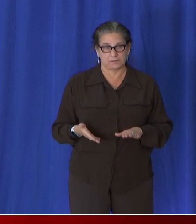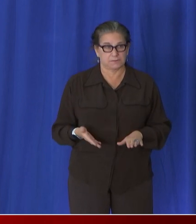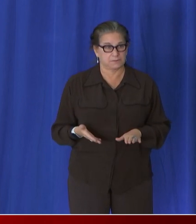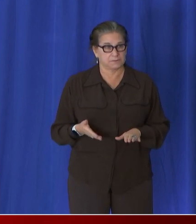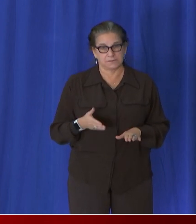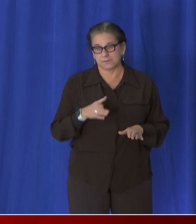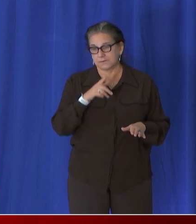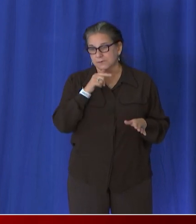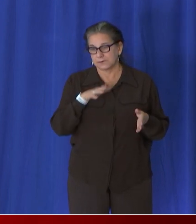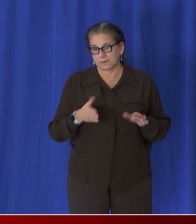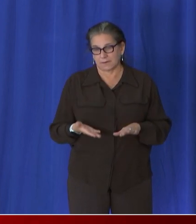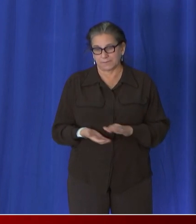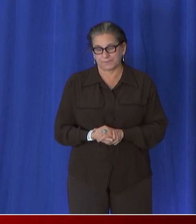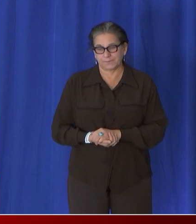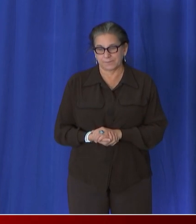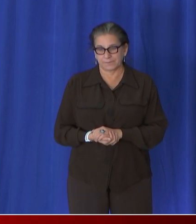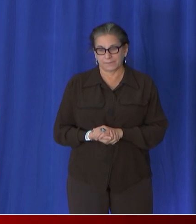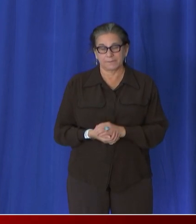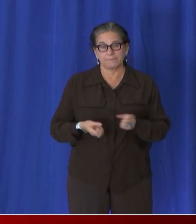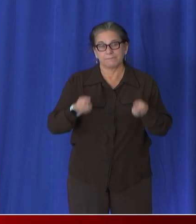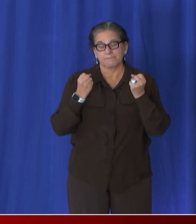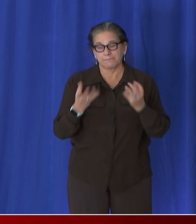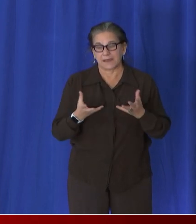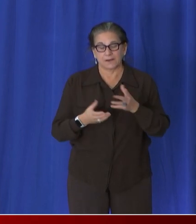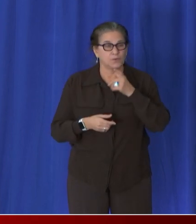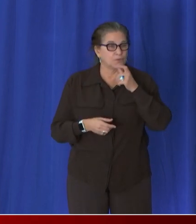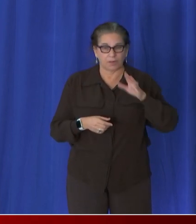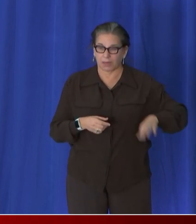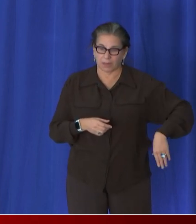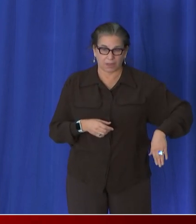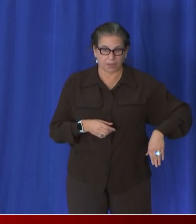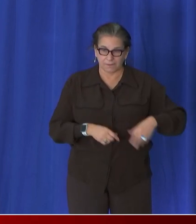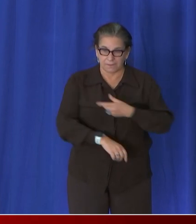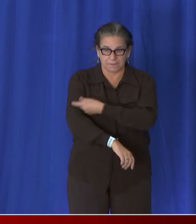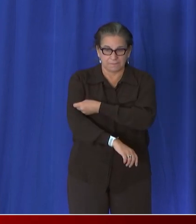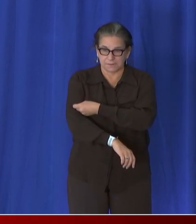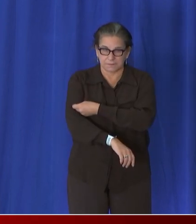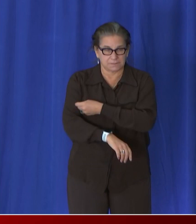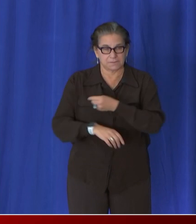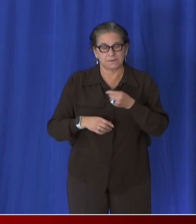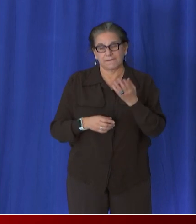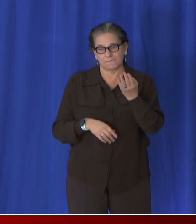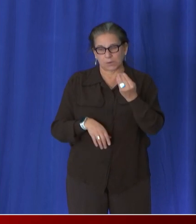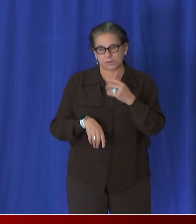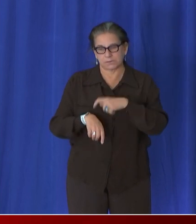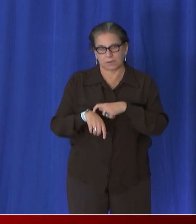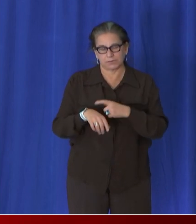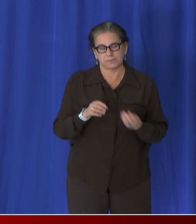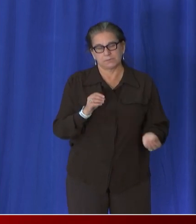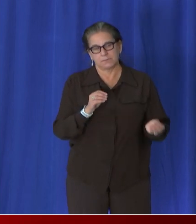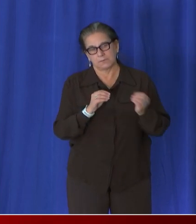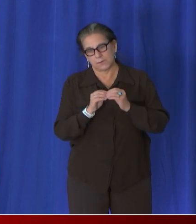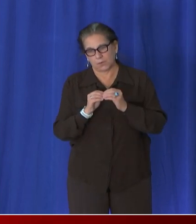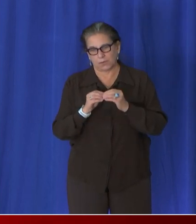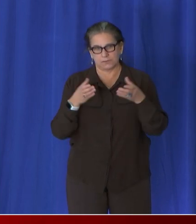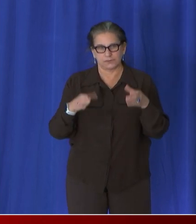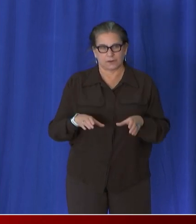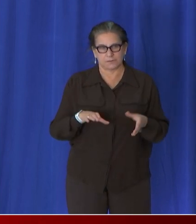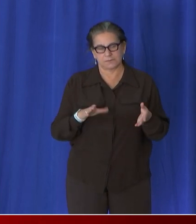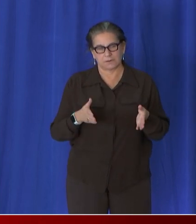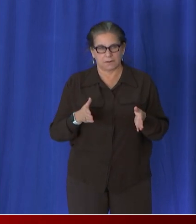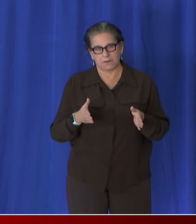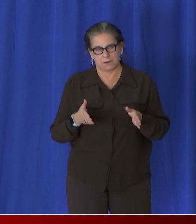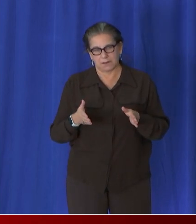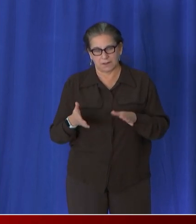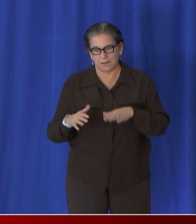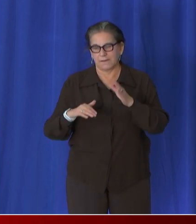we do see that unvaccinated individuals are 14 times more likely to die of COVID-19 than fully vaccinated people. And so as